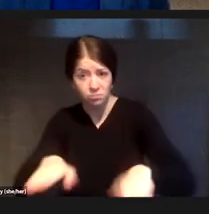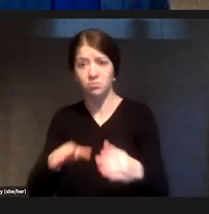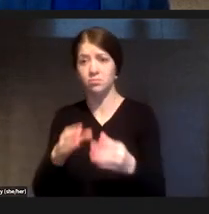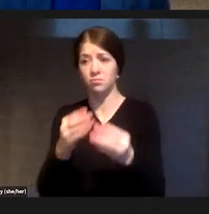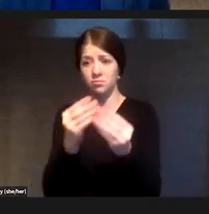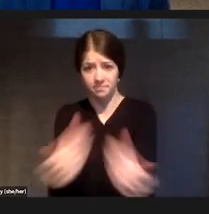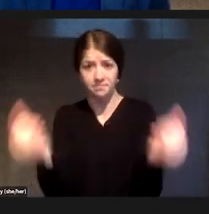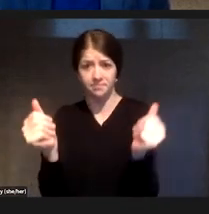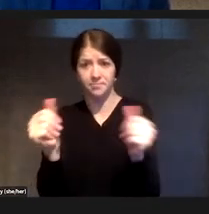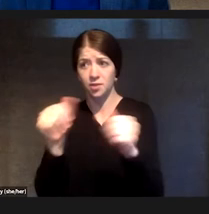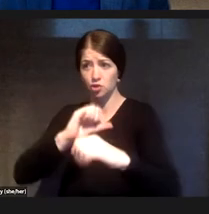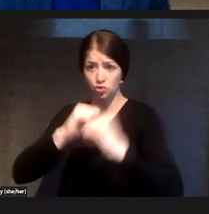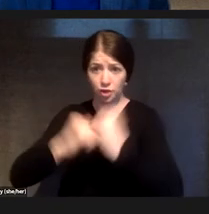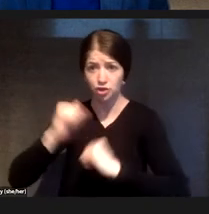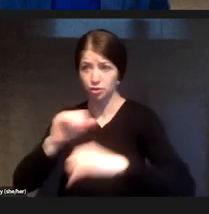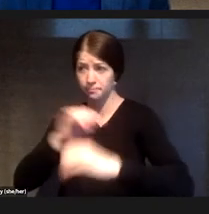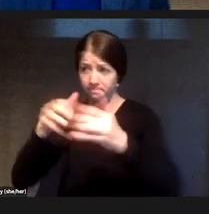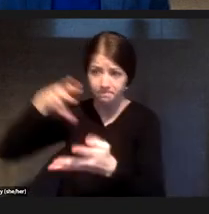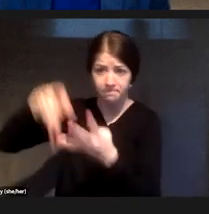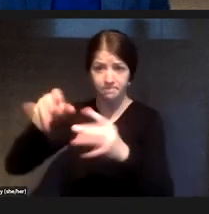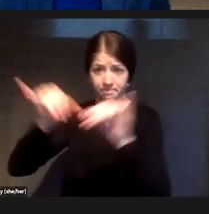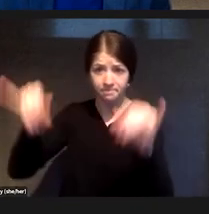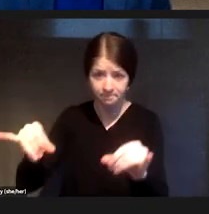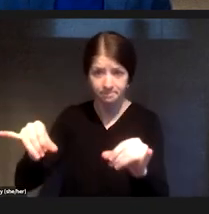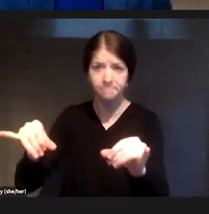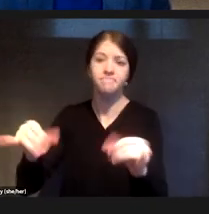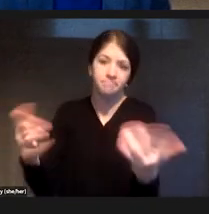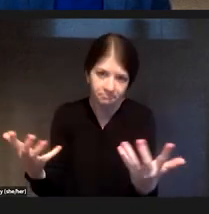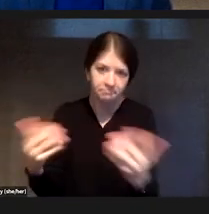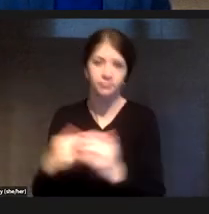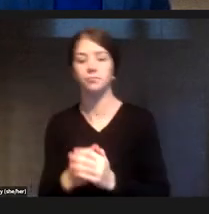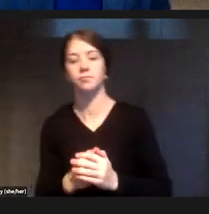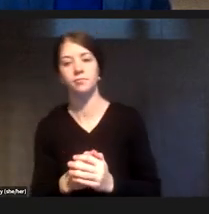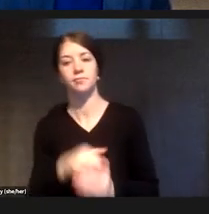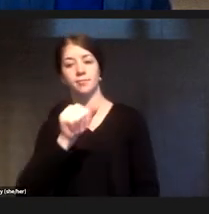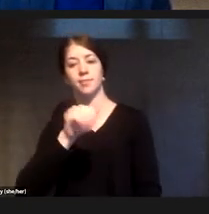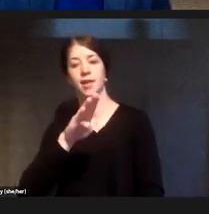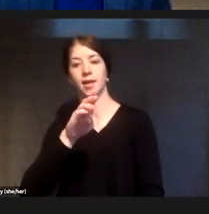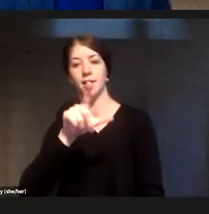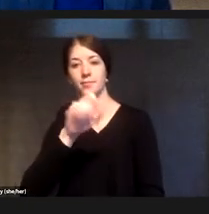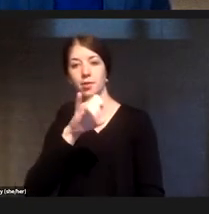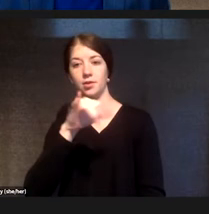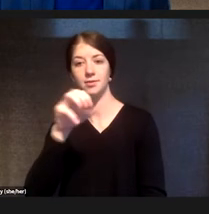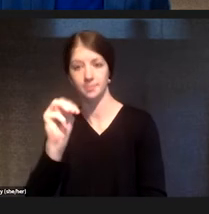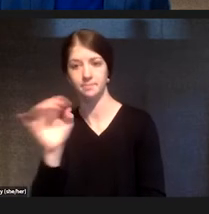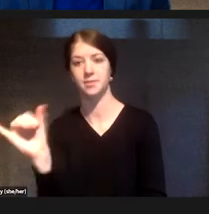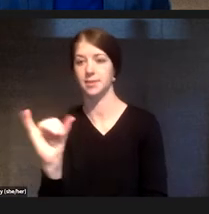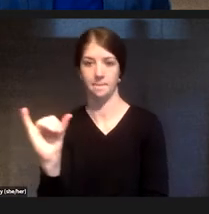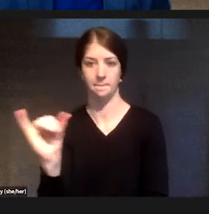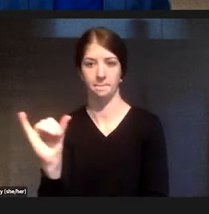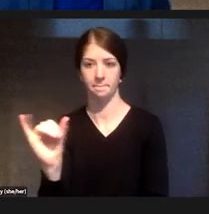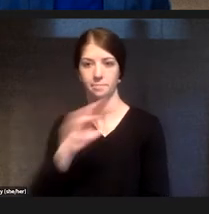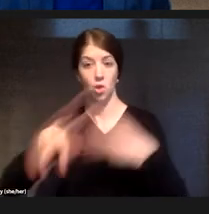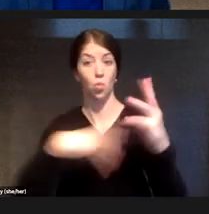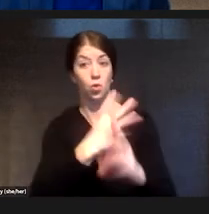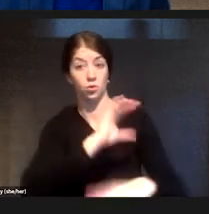similarly, ableism is that same thing. It's the recognition that our world was not created with disabled body